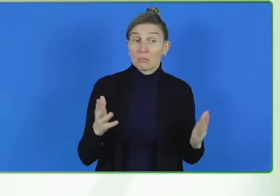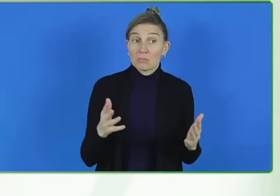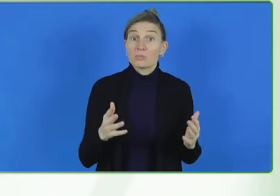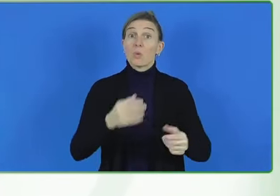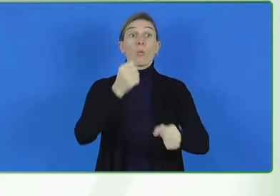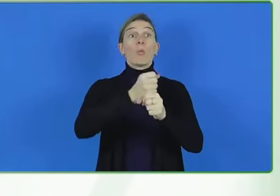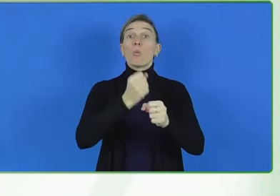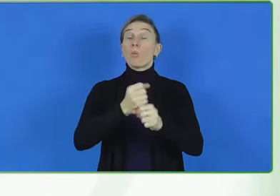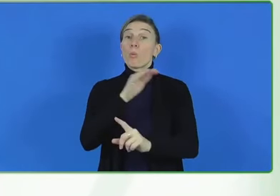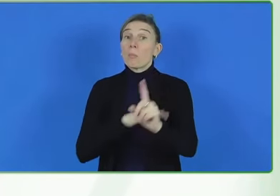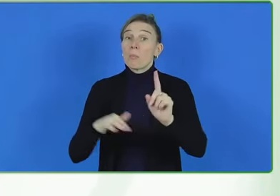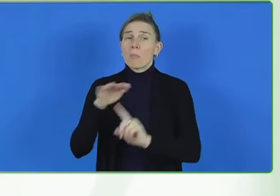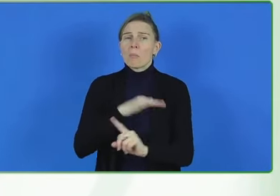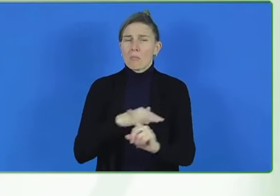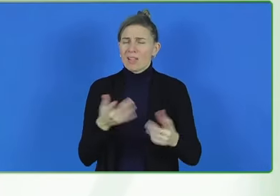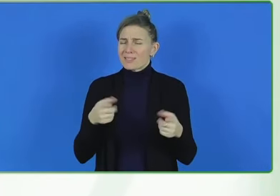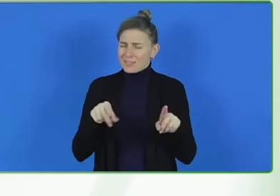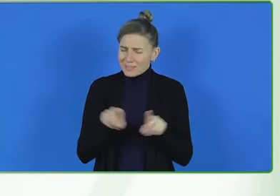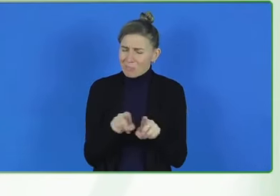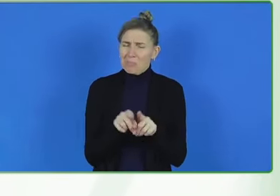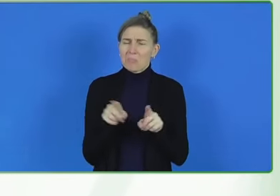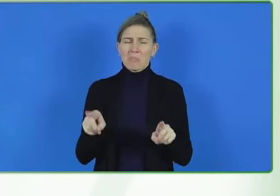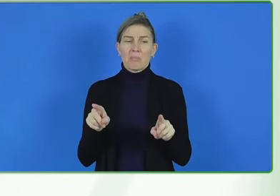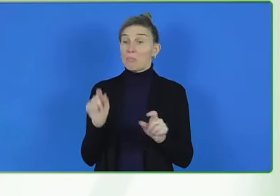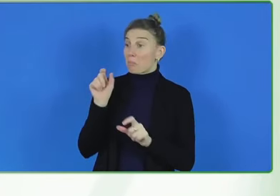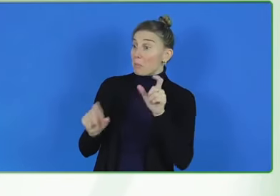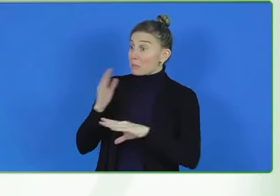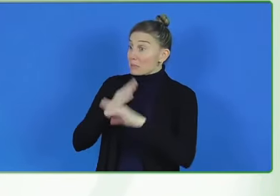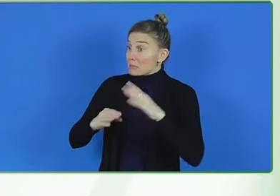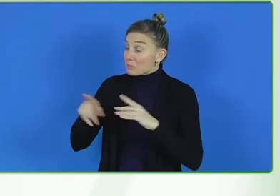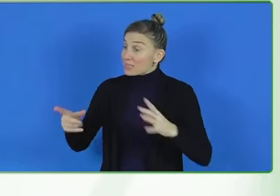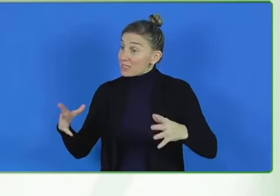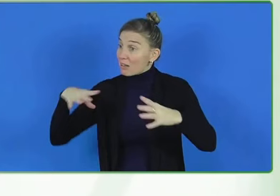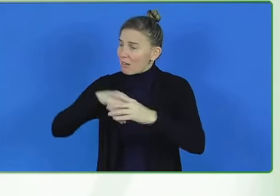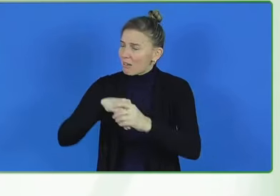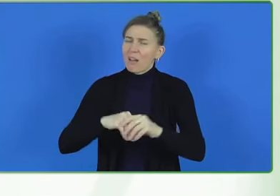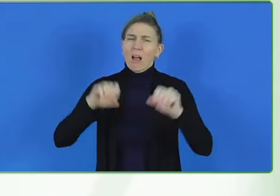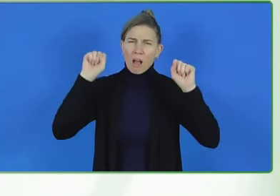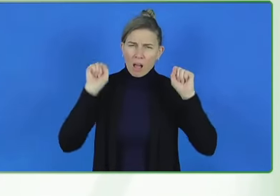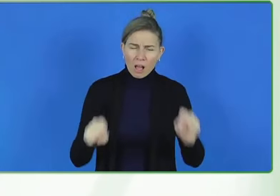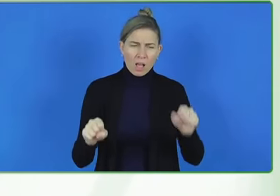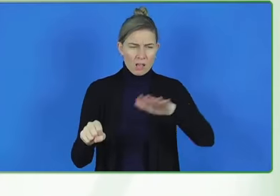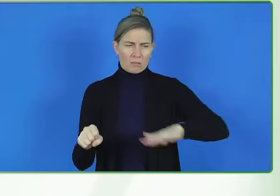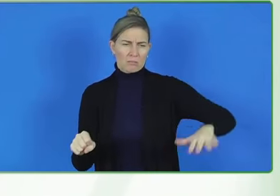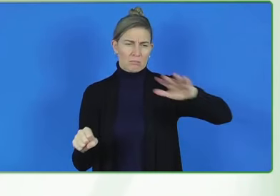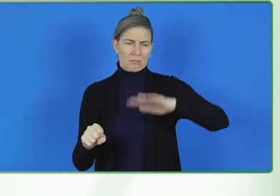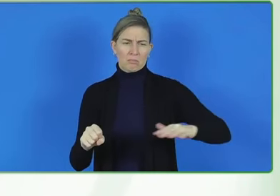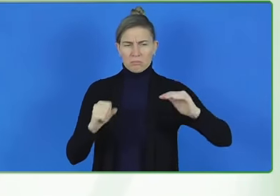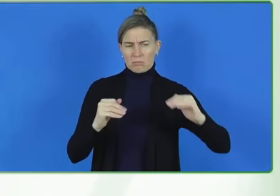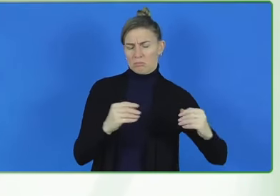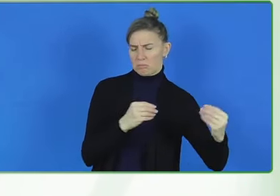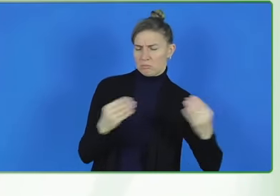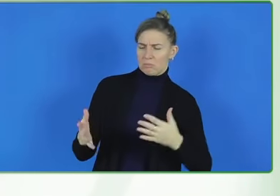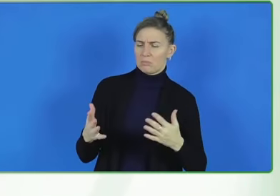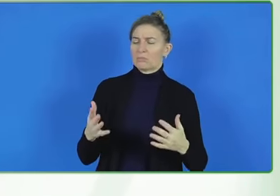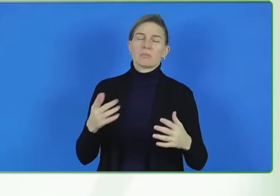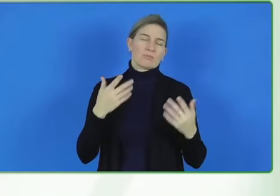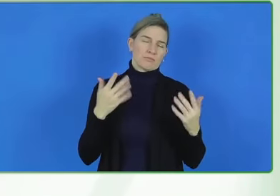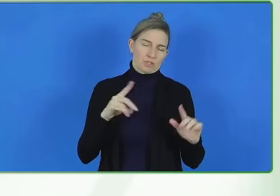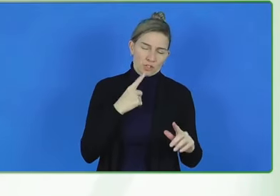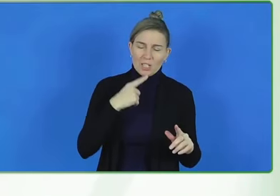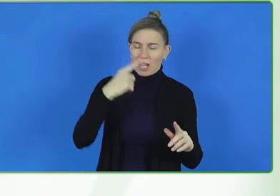the employment of persons with disabilities, such as reasonable accommodation, flexible